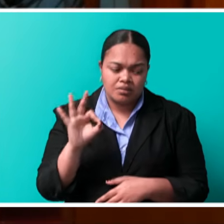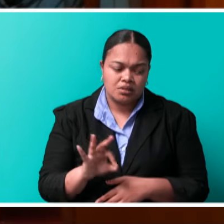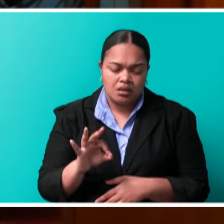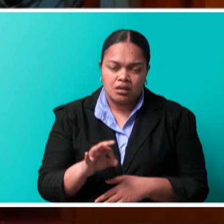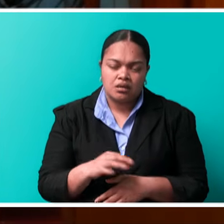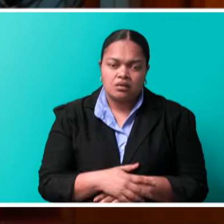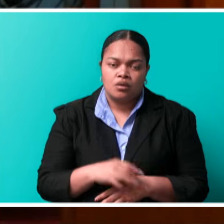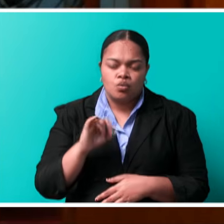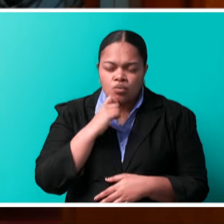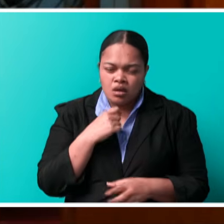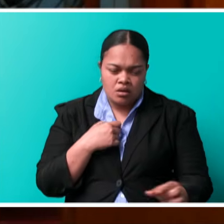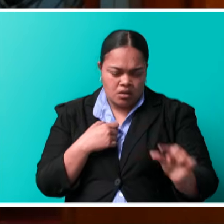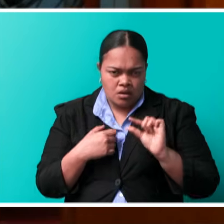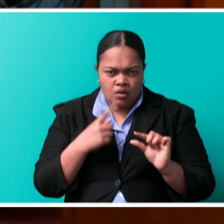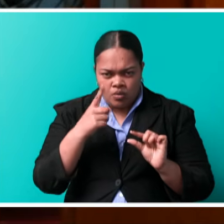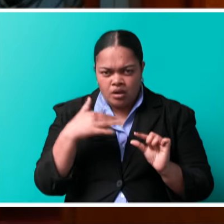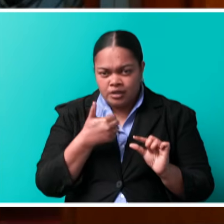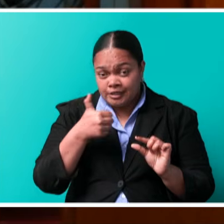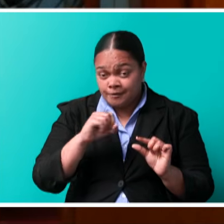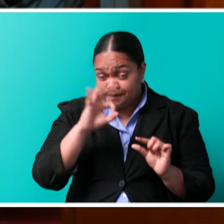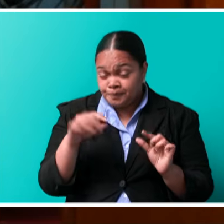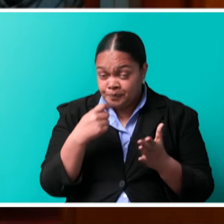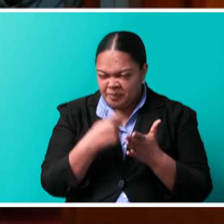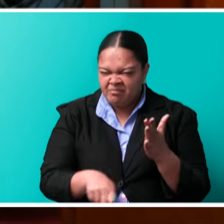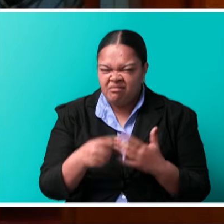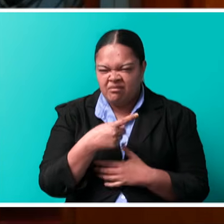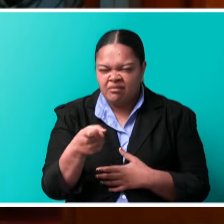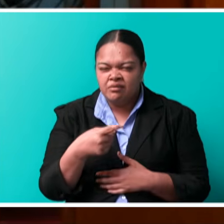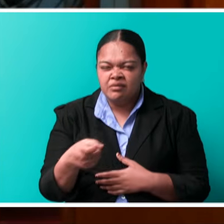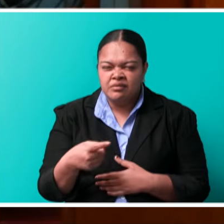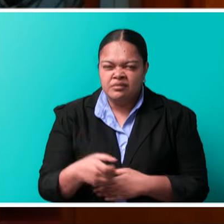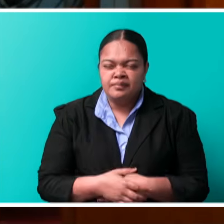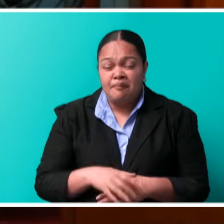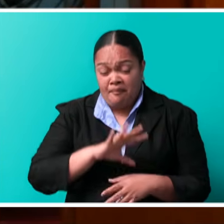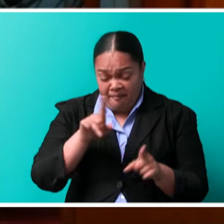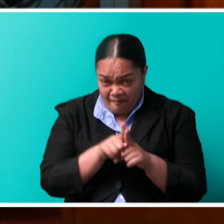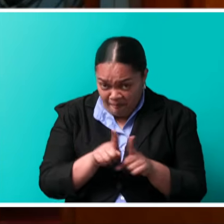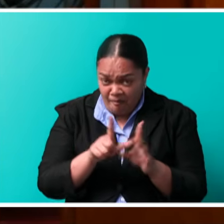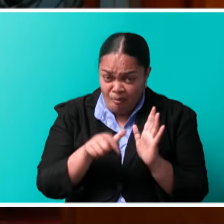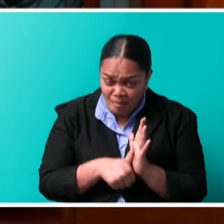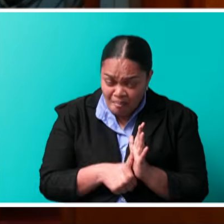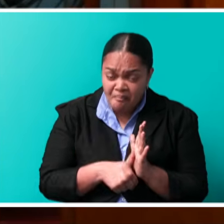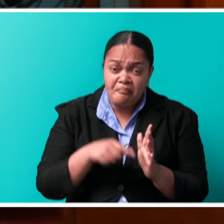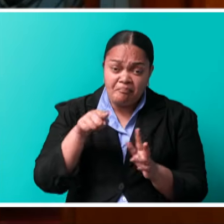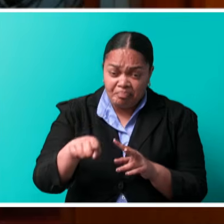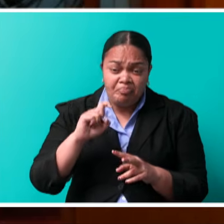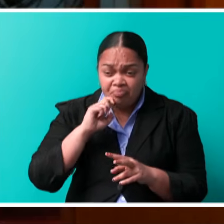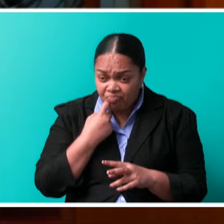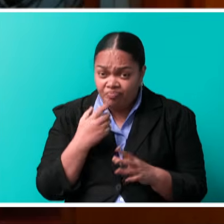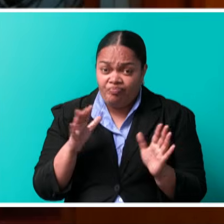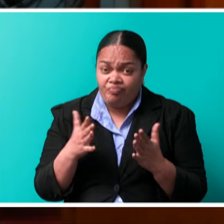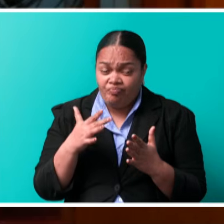a 150% tax deduction. At the same time, FNPF will declare